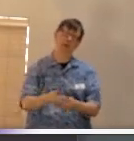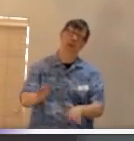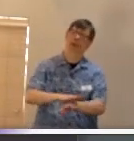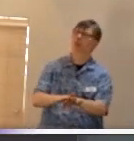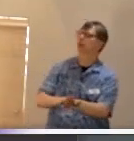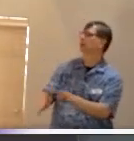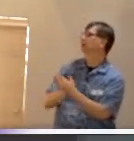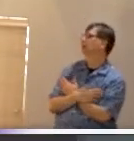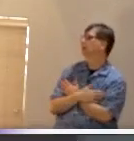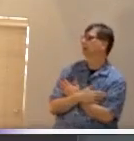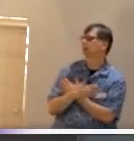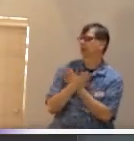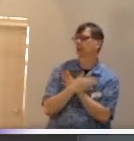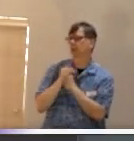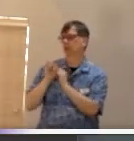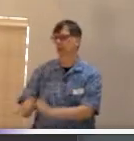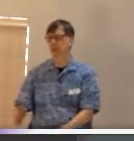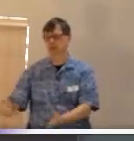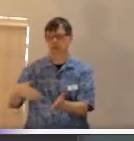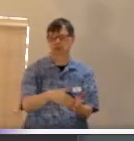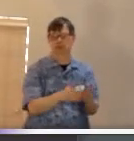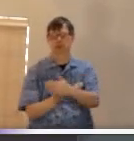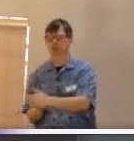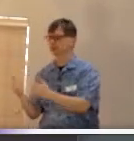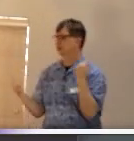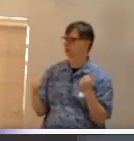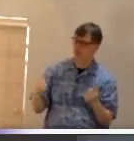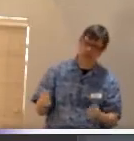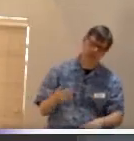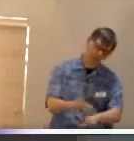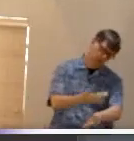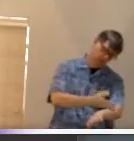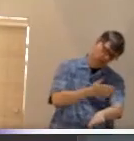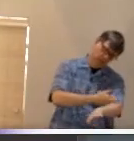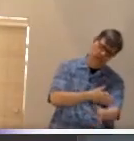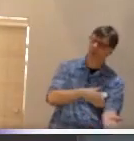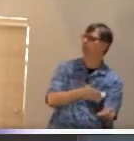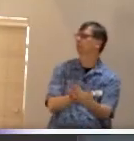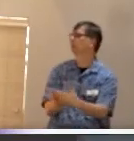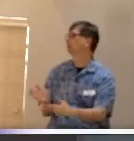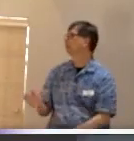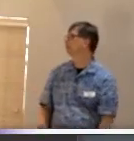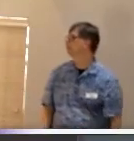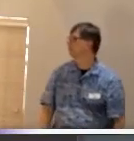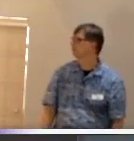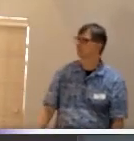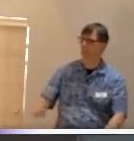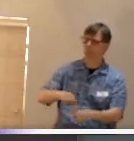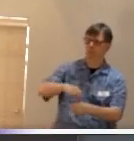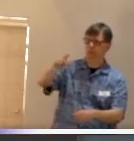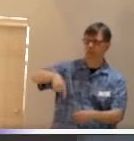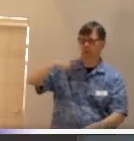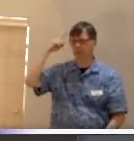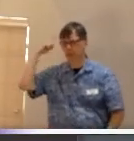and love bombing it shifts the energy pattern. It turns the ship. It puts you in the eye